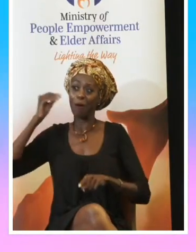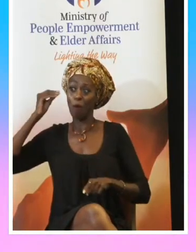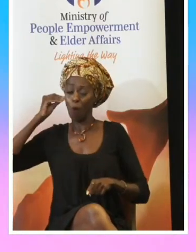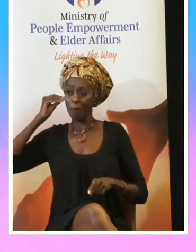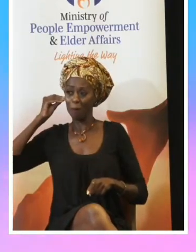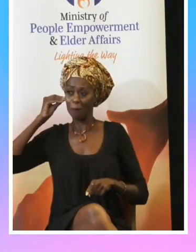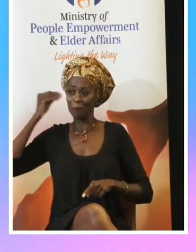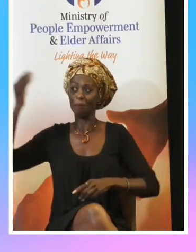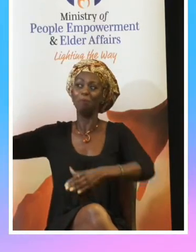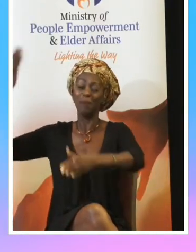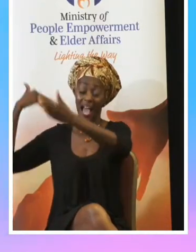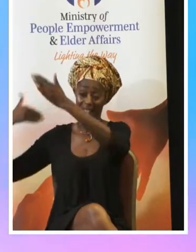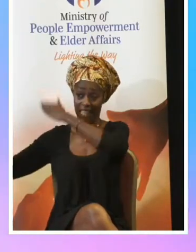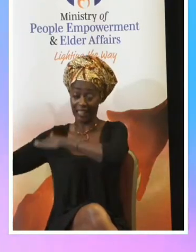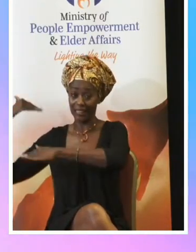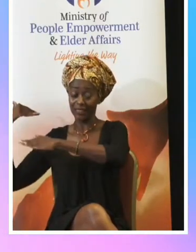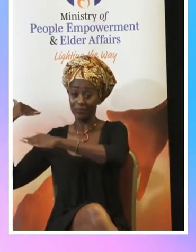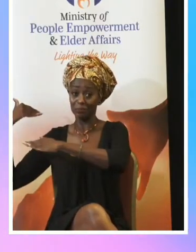days,